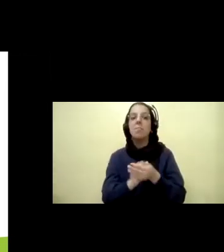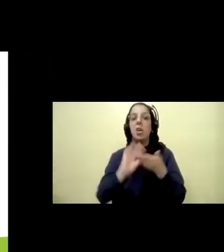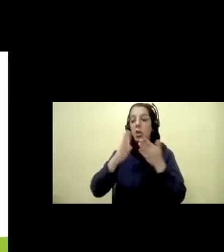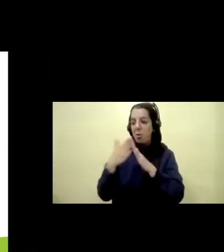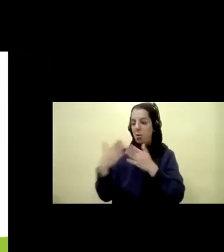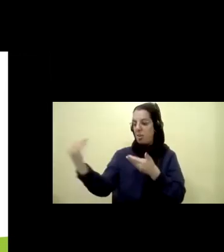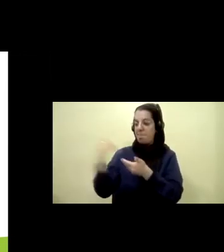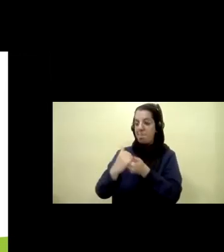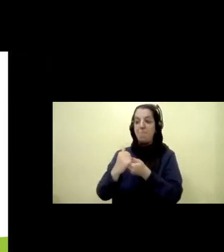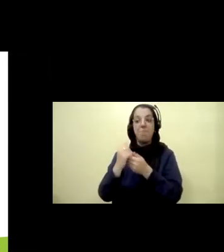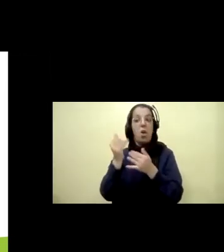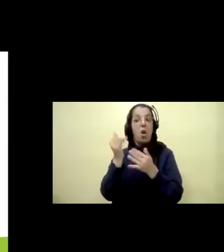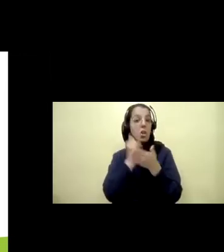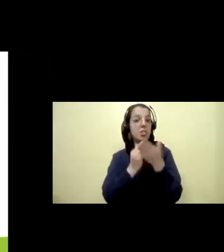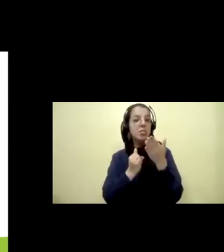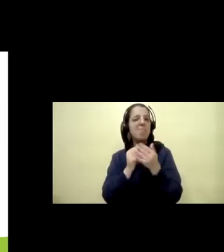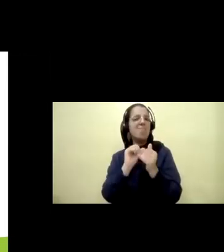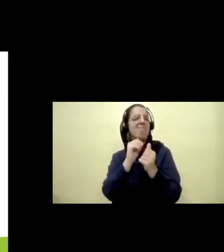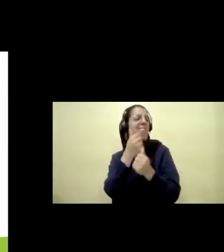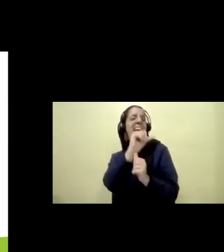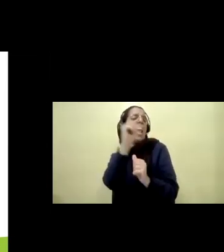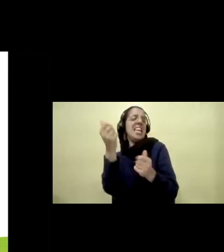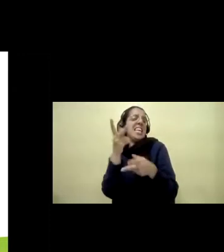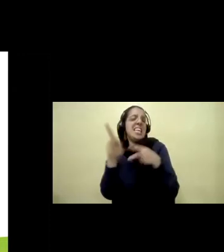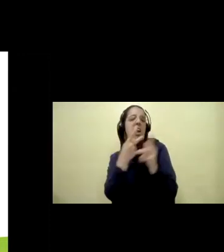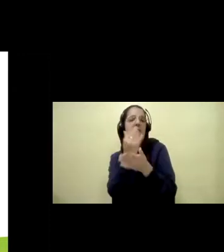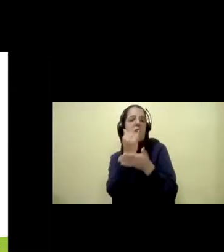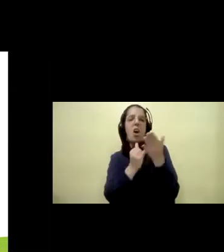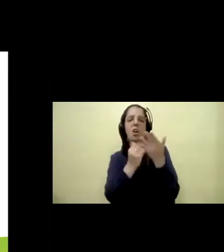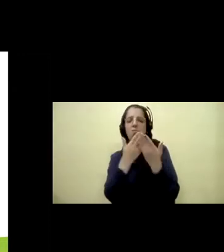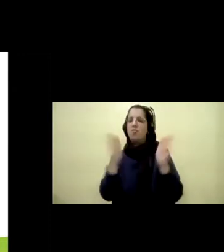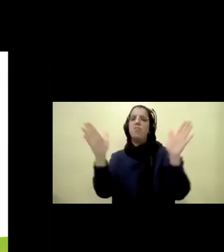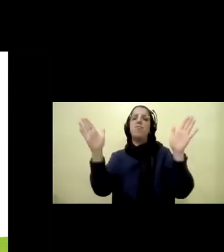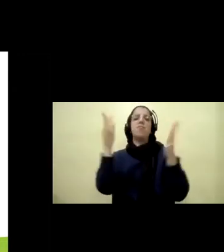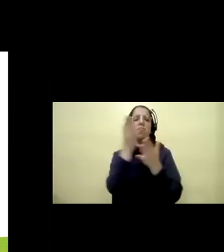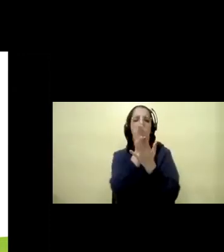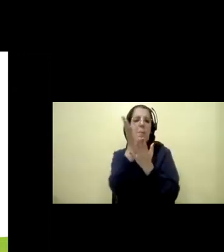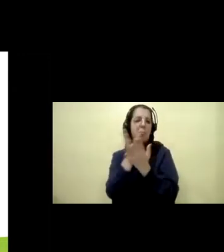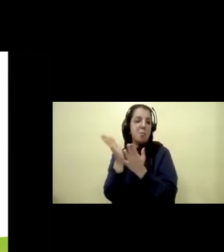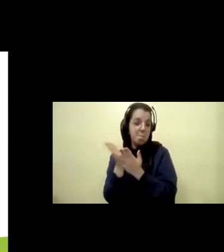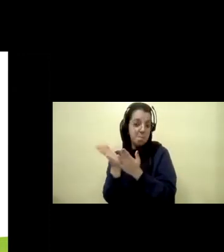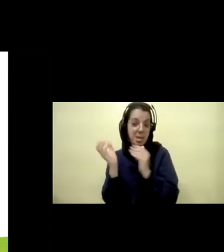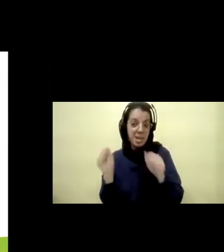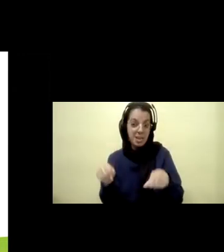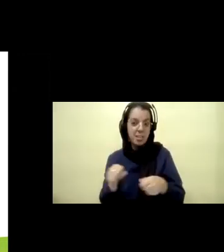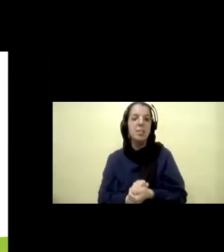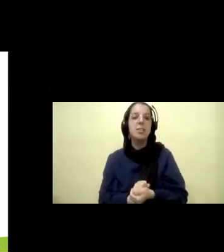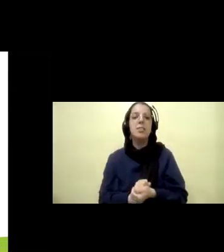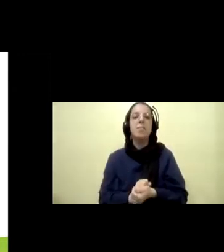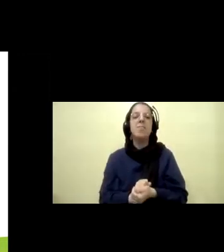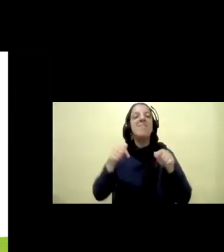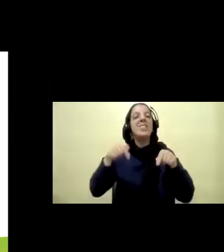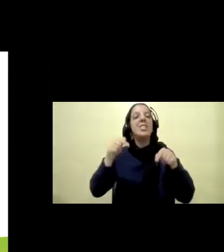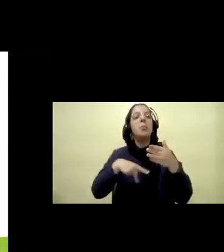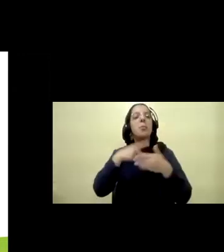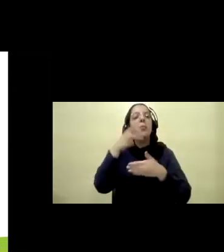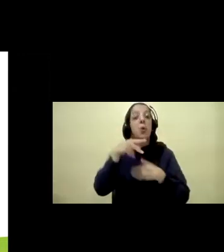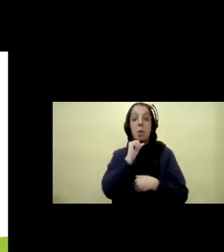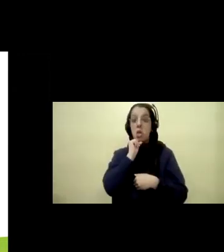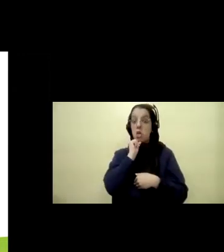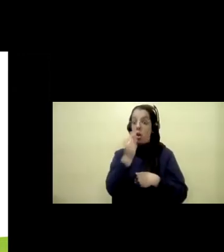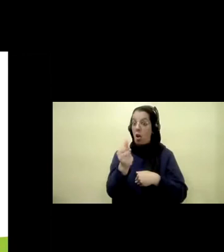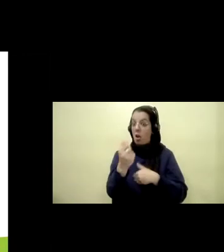engaged arts, or any other art form that you're working in. What does this program not